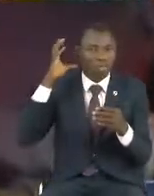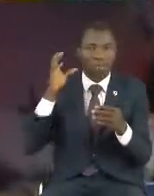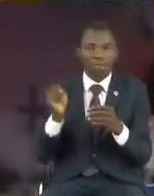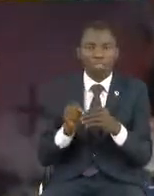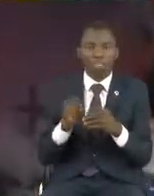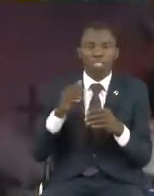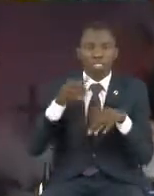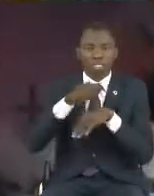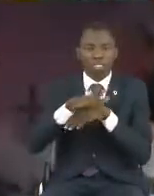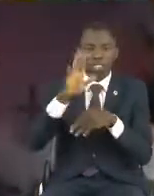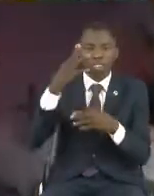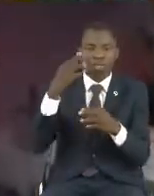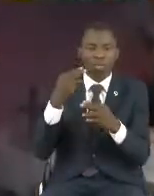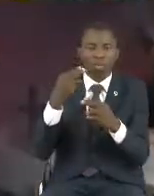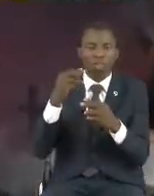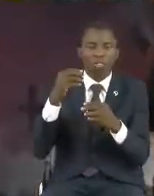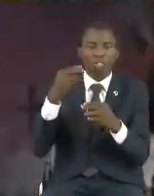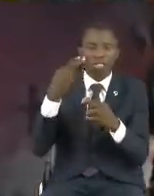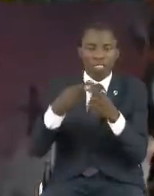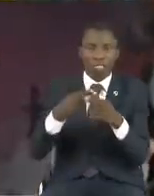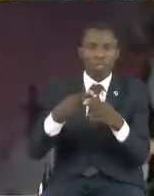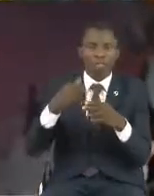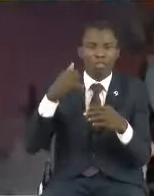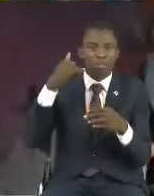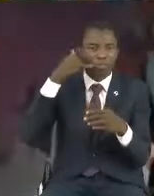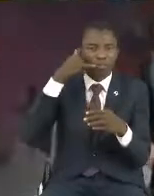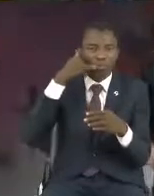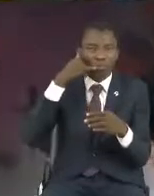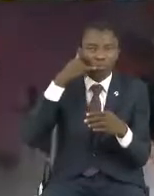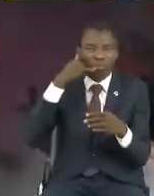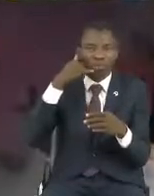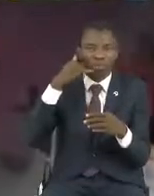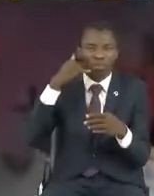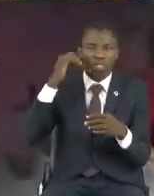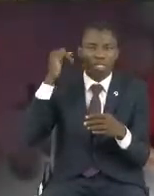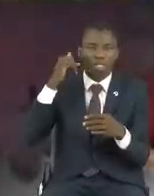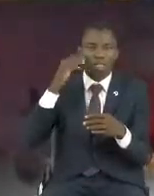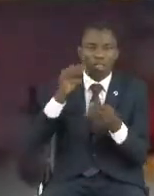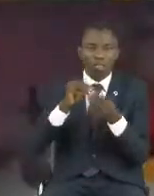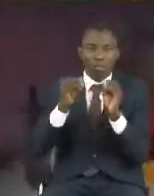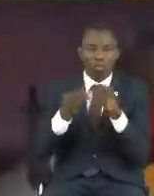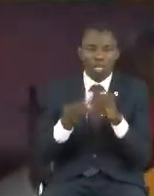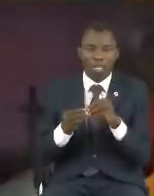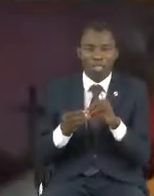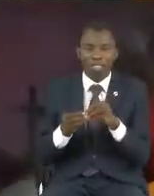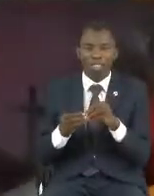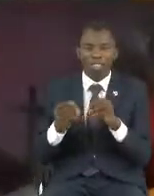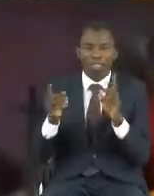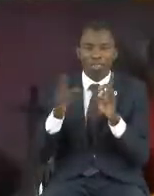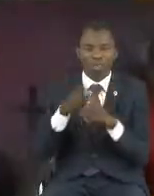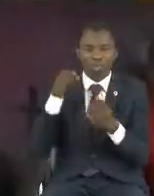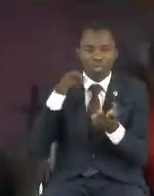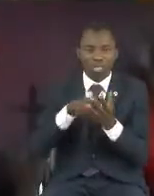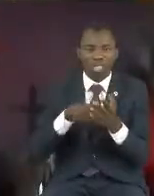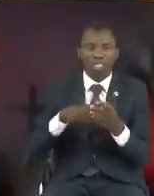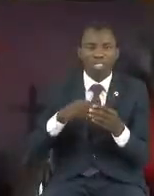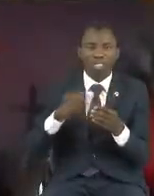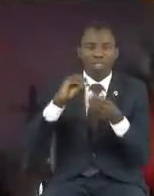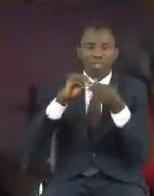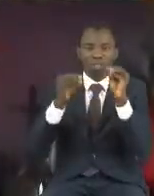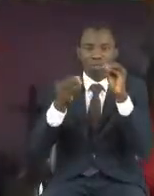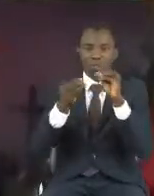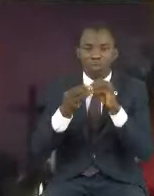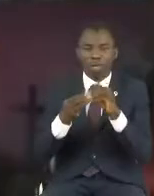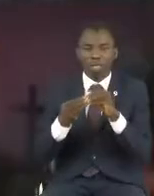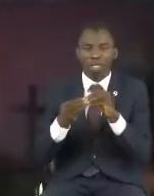number, and your location address via SMS or WhatsApp to this number,